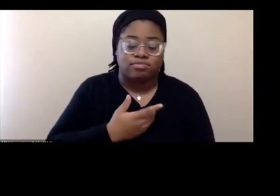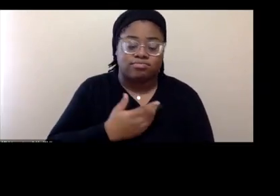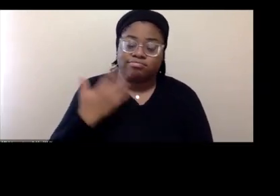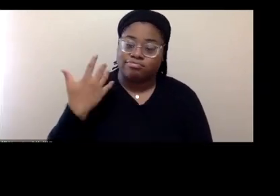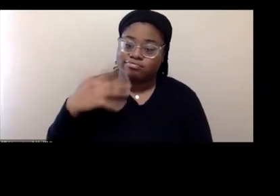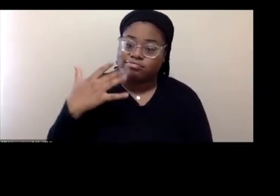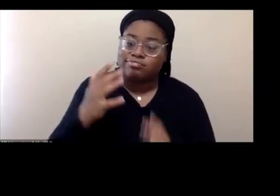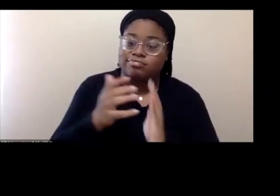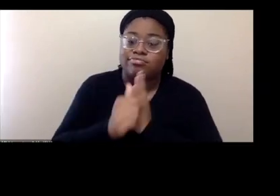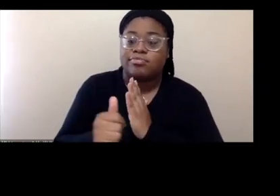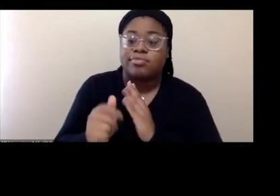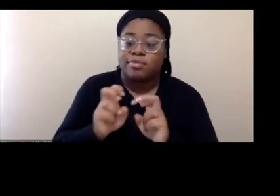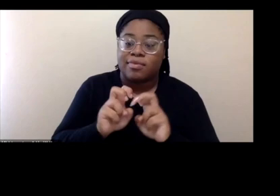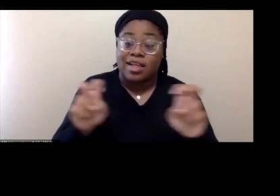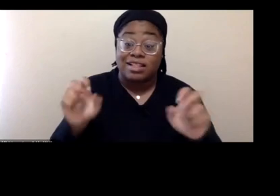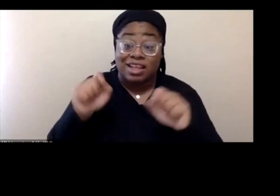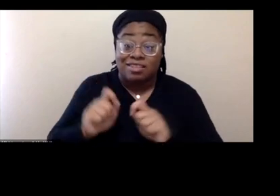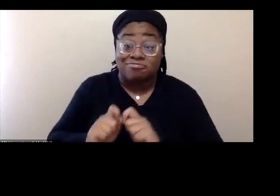panelists.